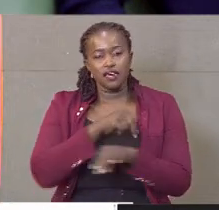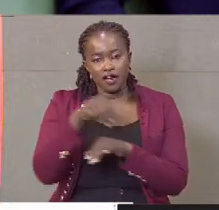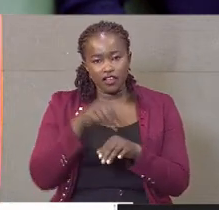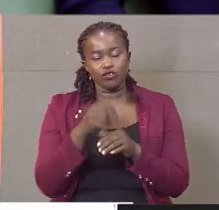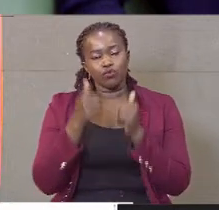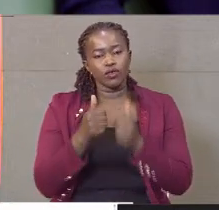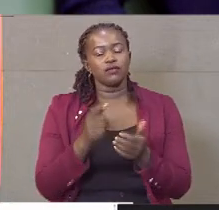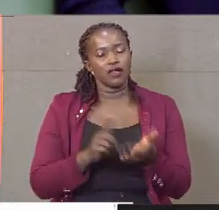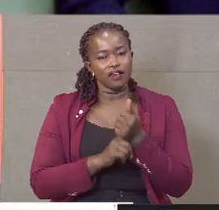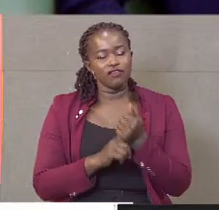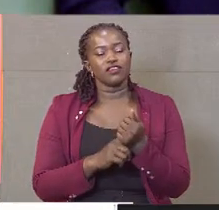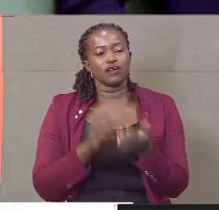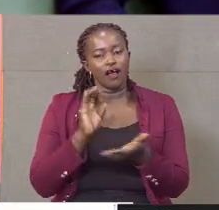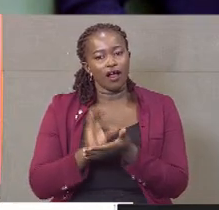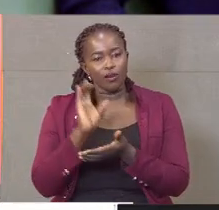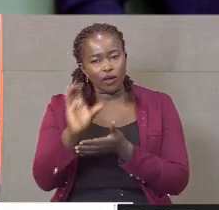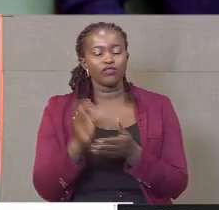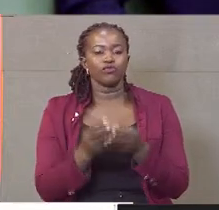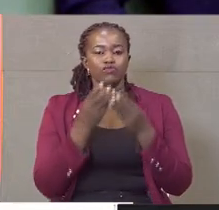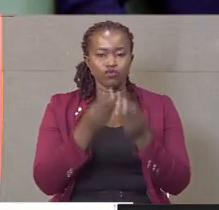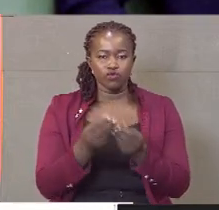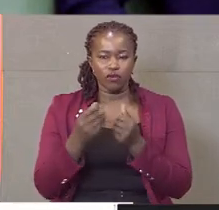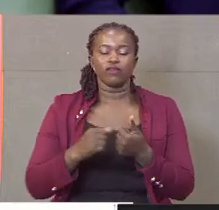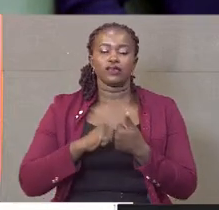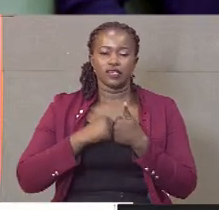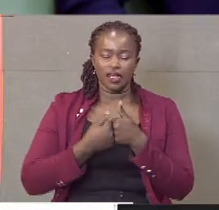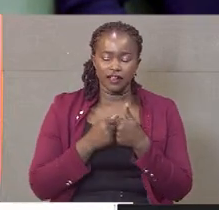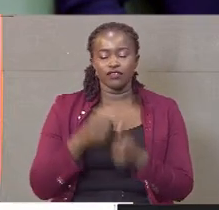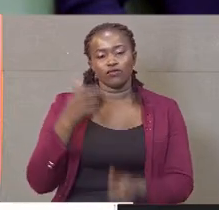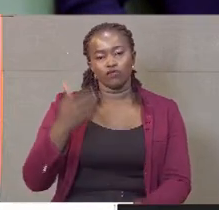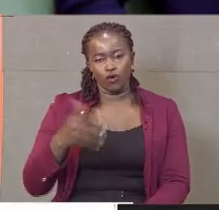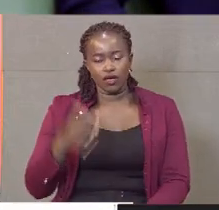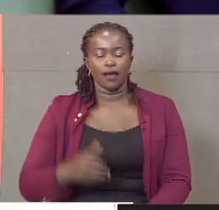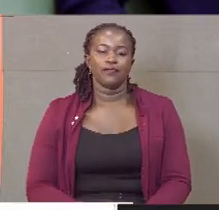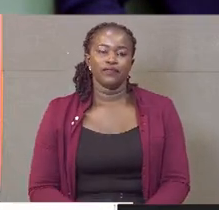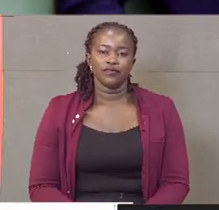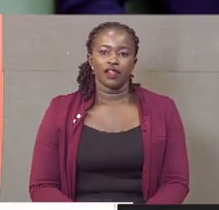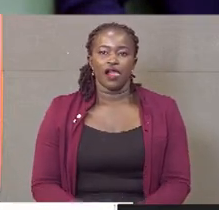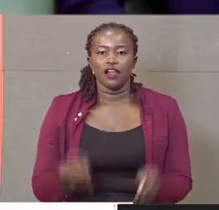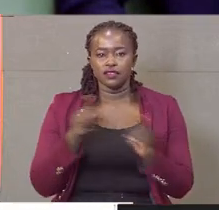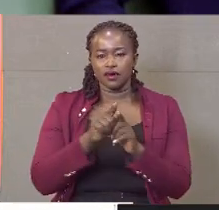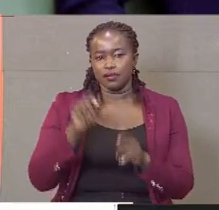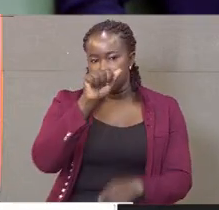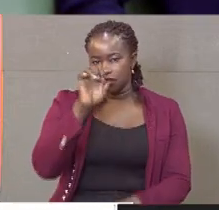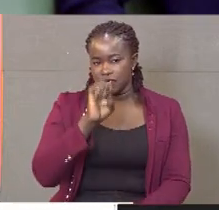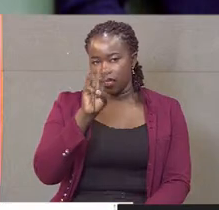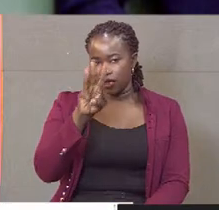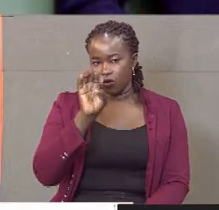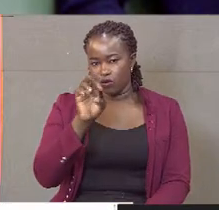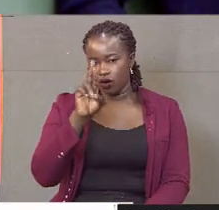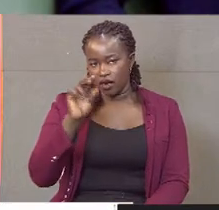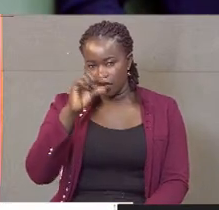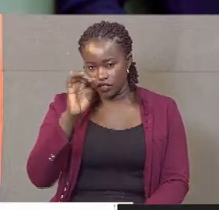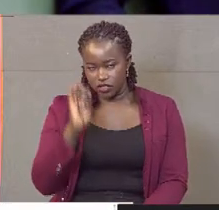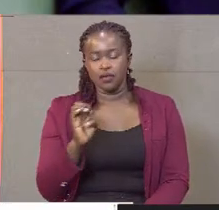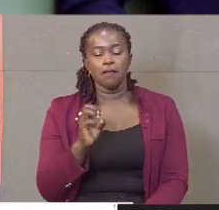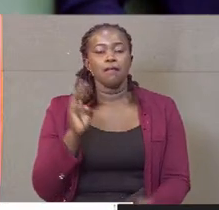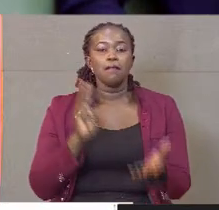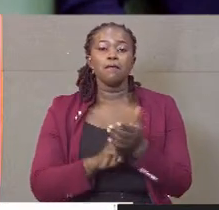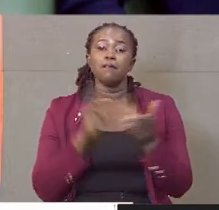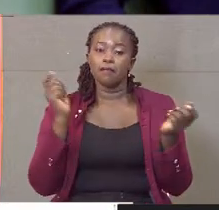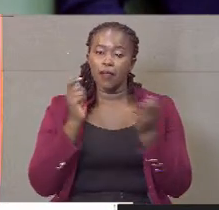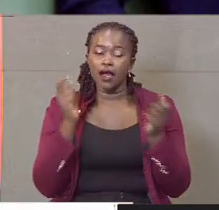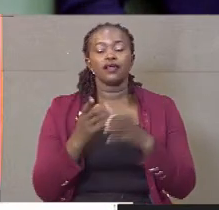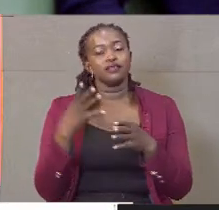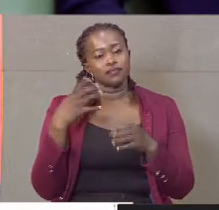the allocation for to address those challenges of water and sewerage, Mbale is conspicuously missing,